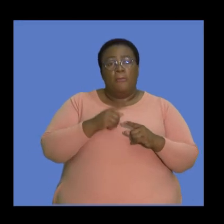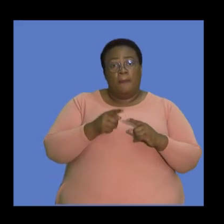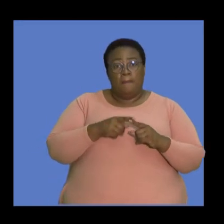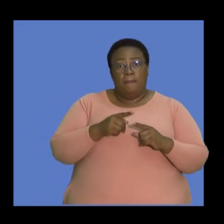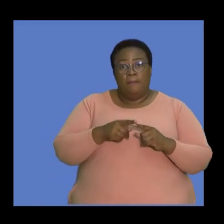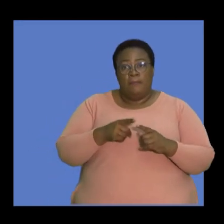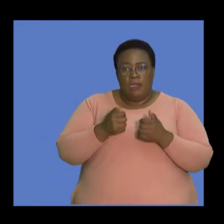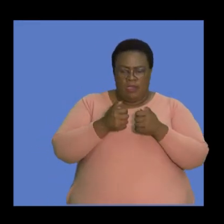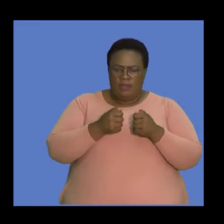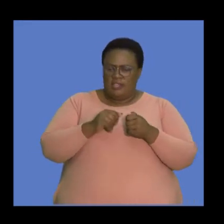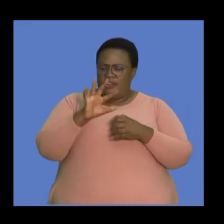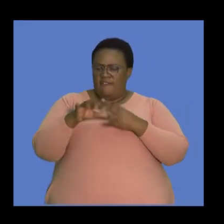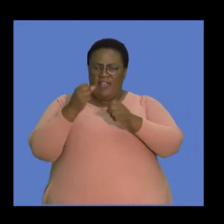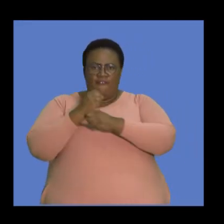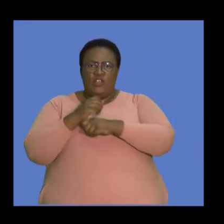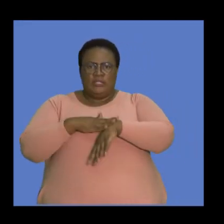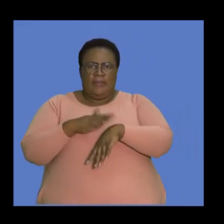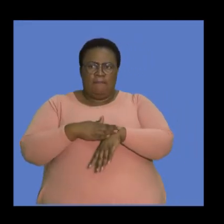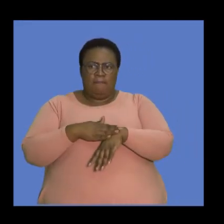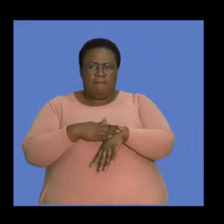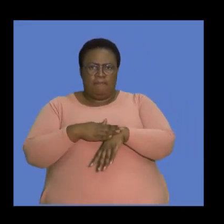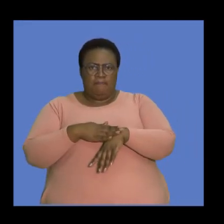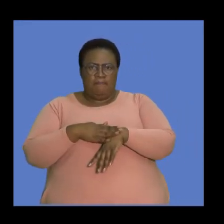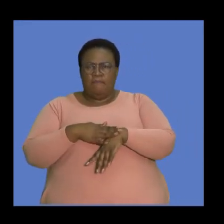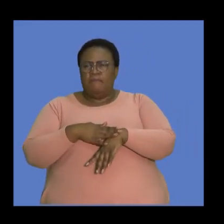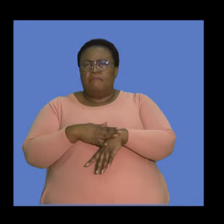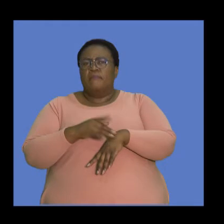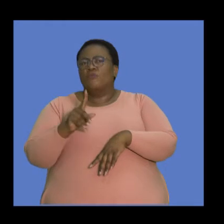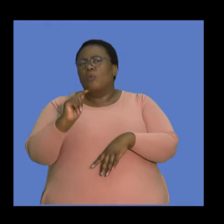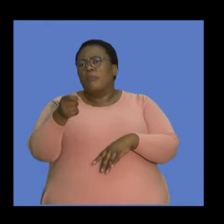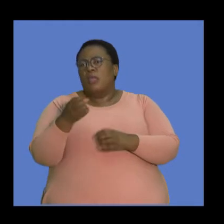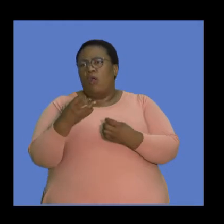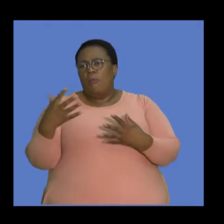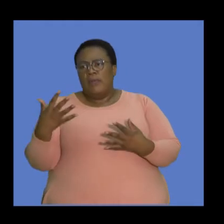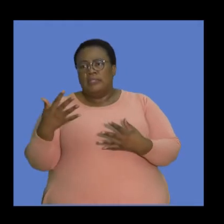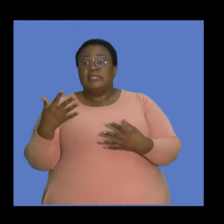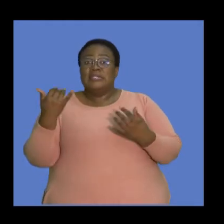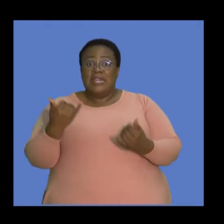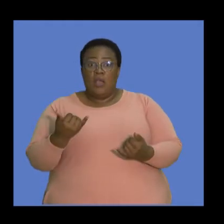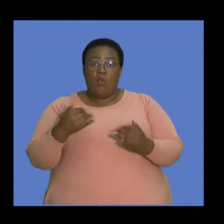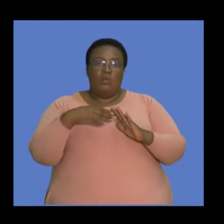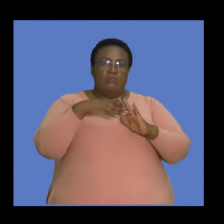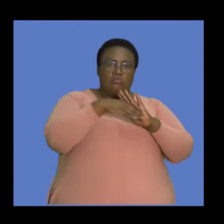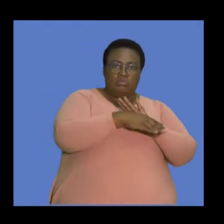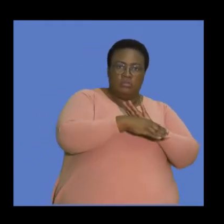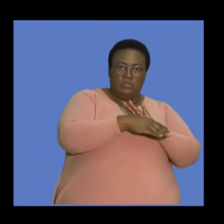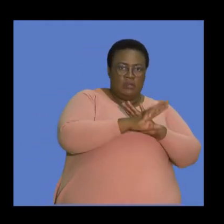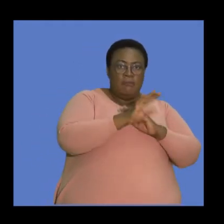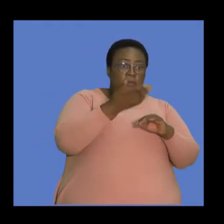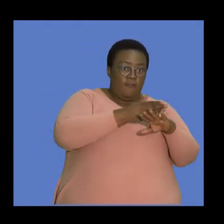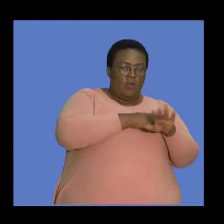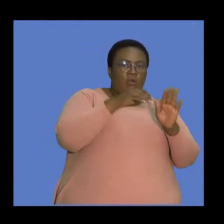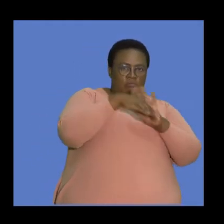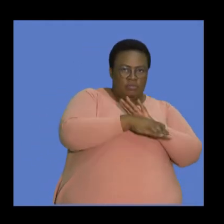will the PlayStation cost now in 5 years' time? If now we are changing it, it's no longer depreciation